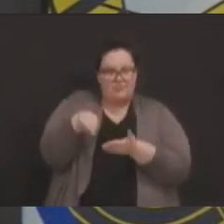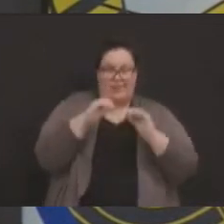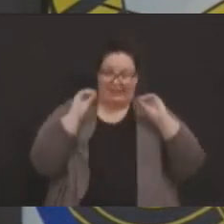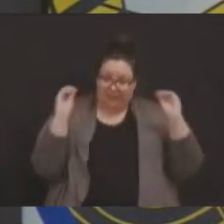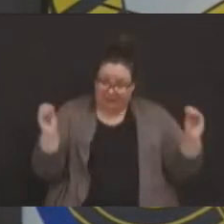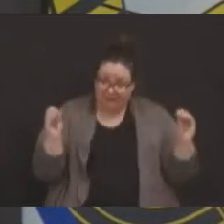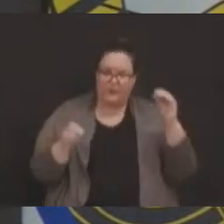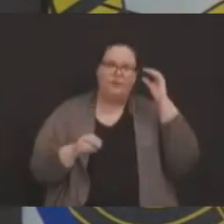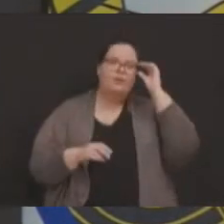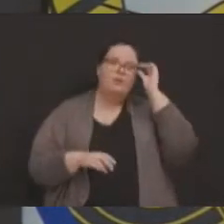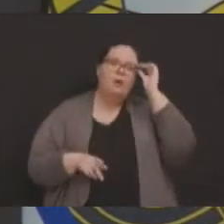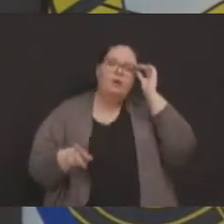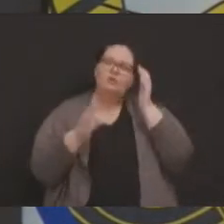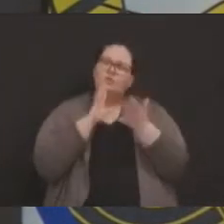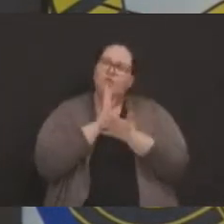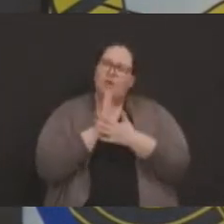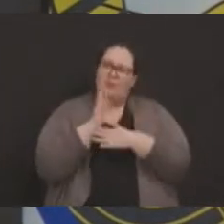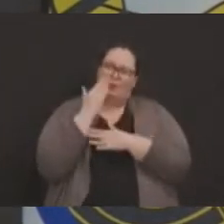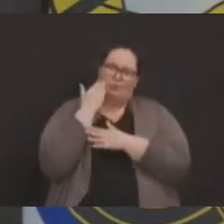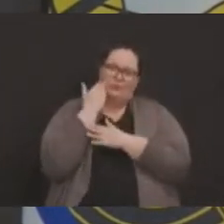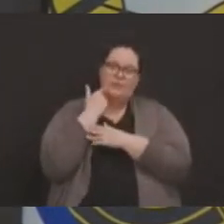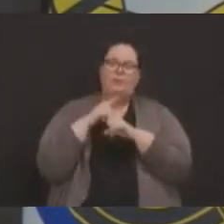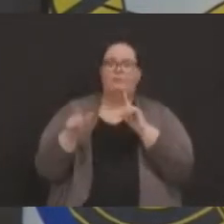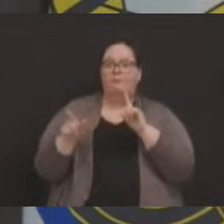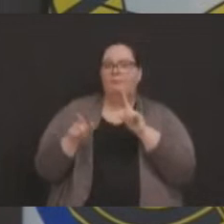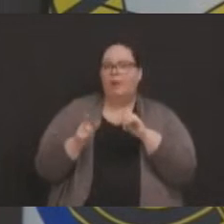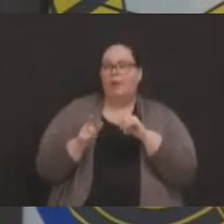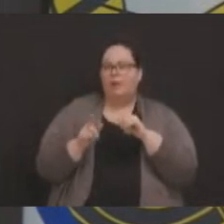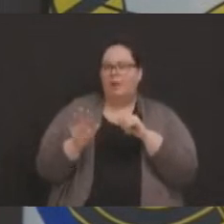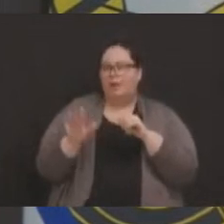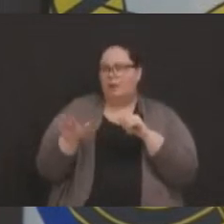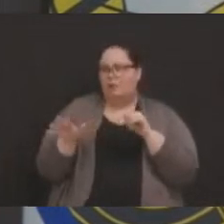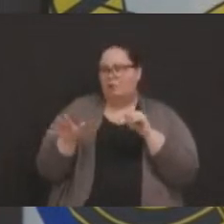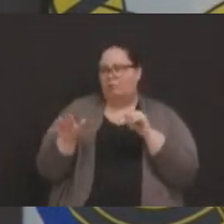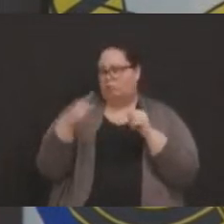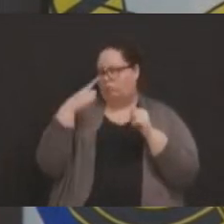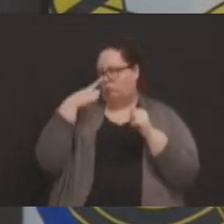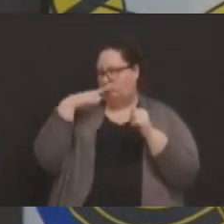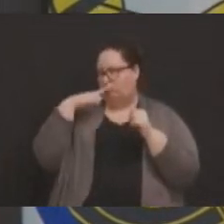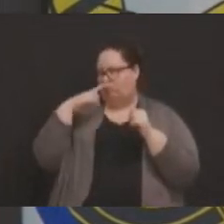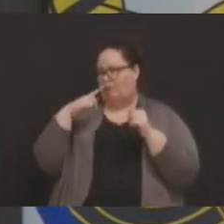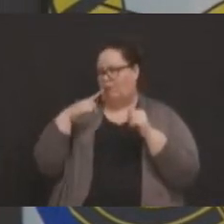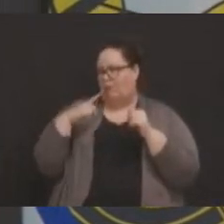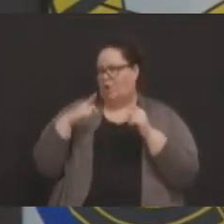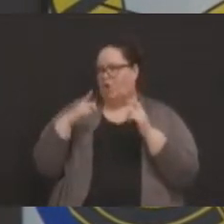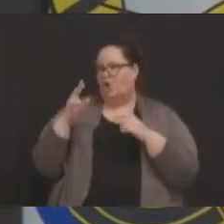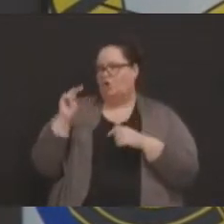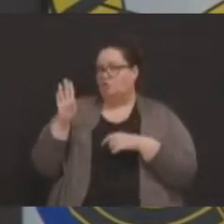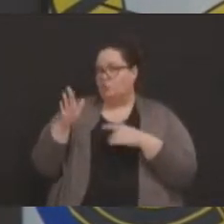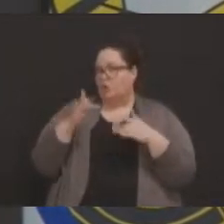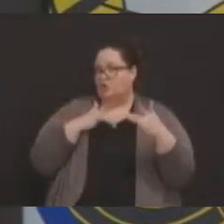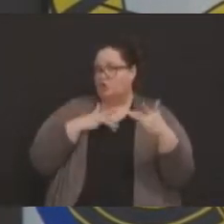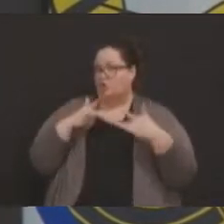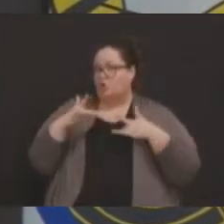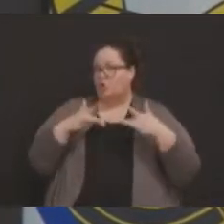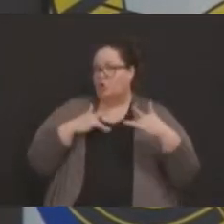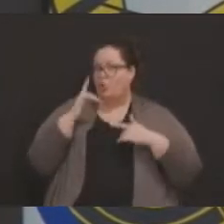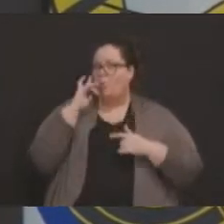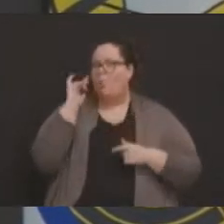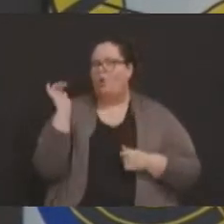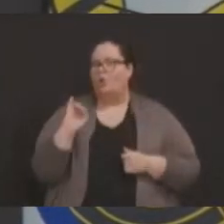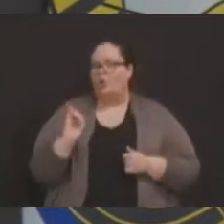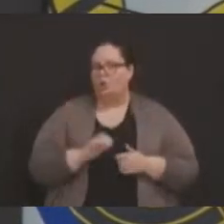with the lack of supply coming into the country right now, and how is that